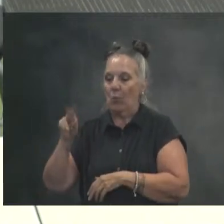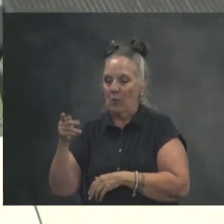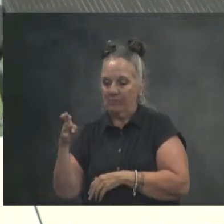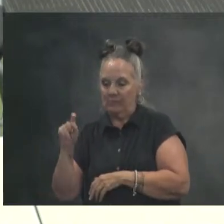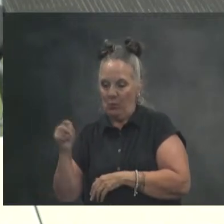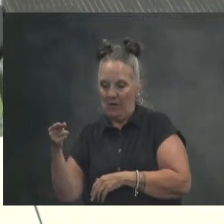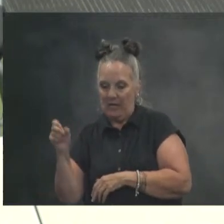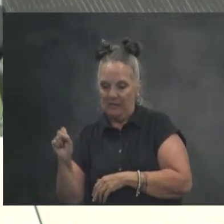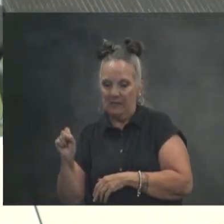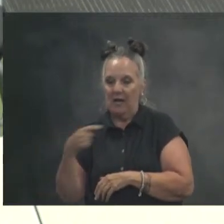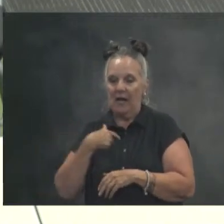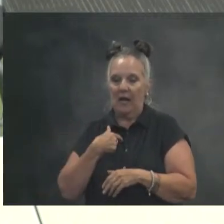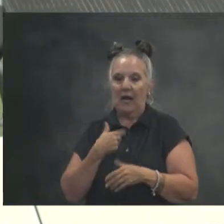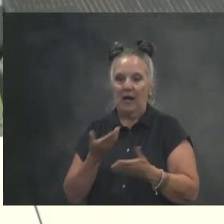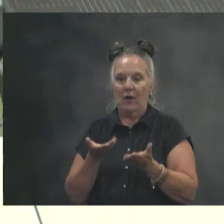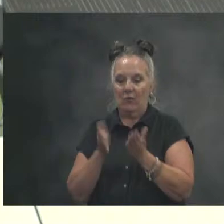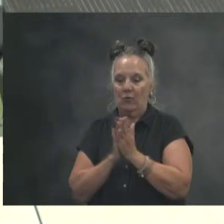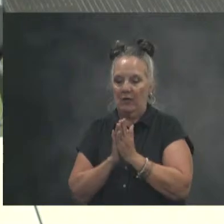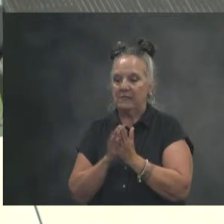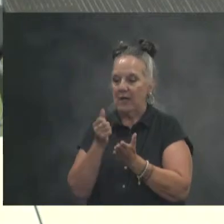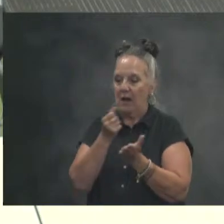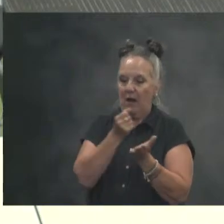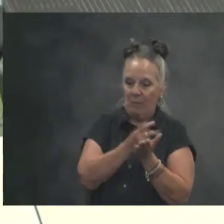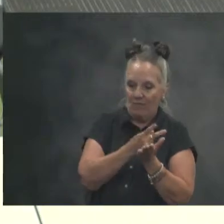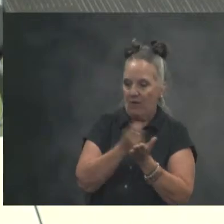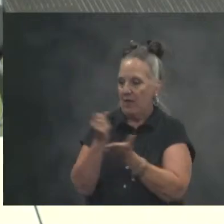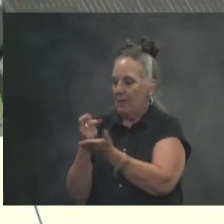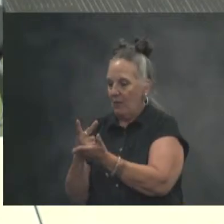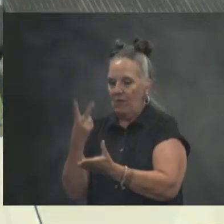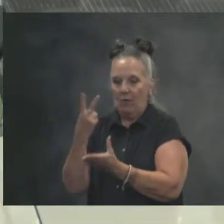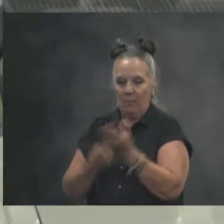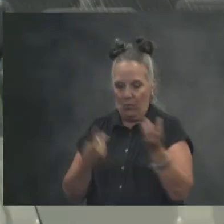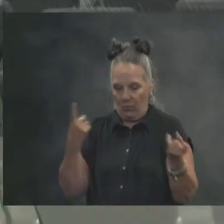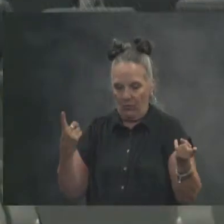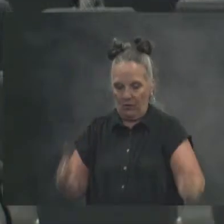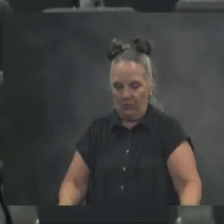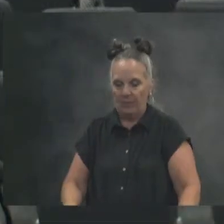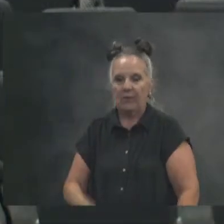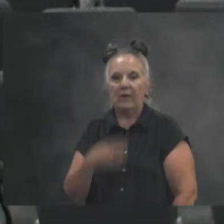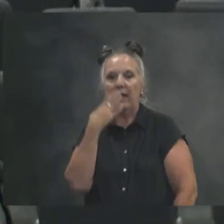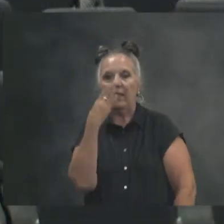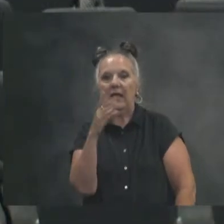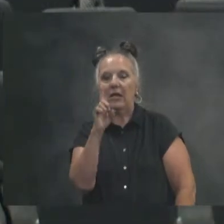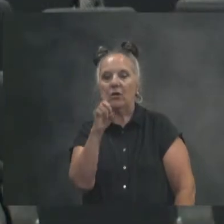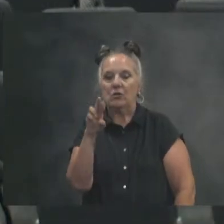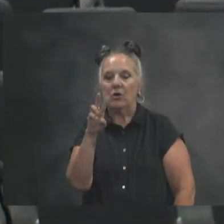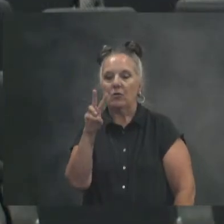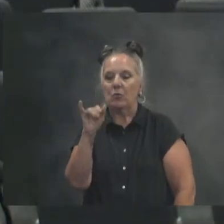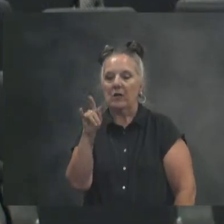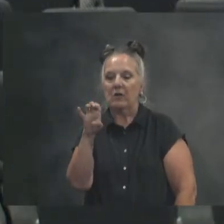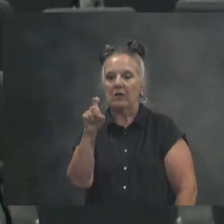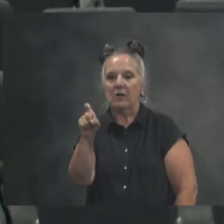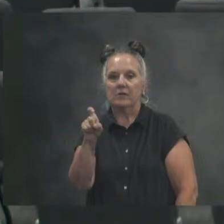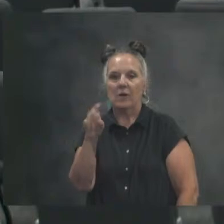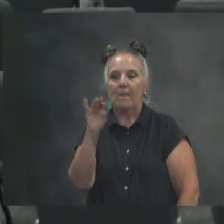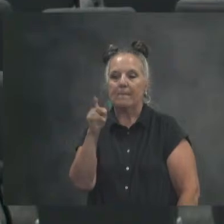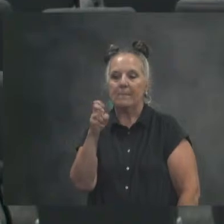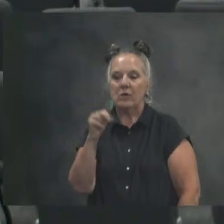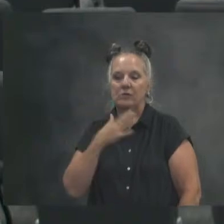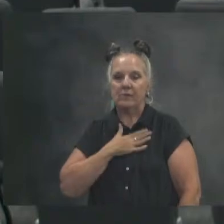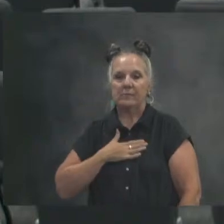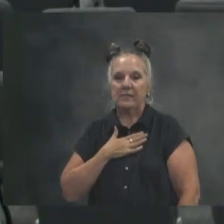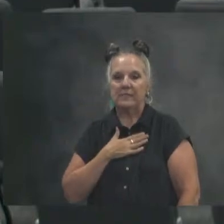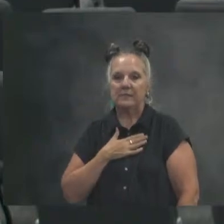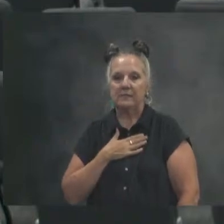School. I am requesting approval of these agreements. Thank you, Dr. Wilcox. If I could have a motion, please. There are